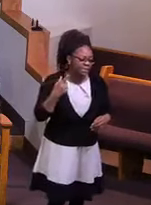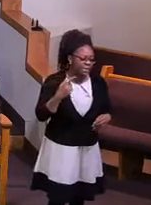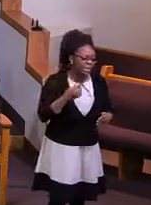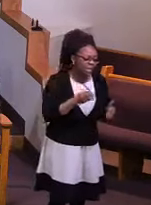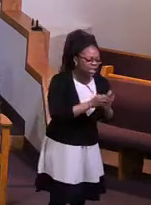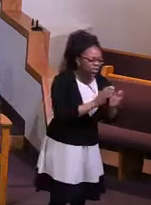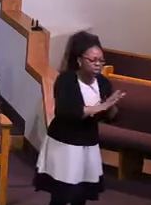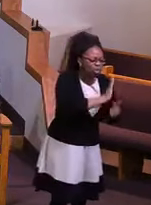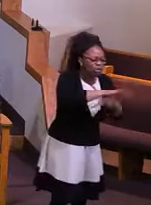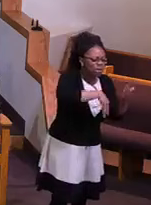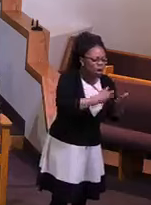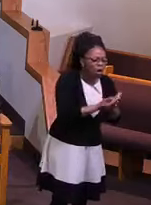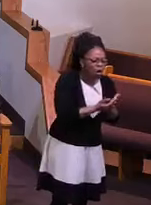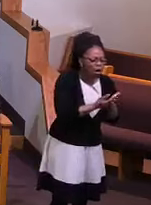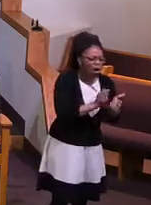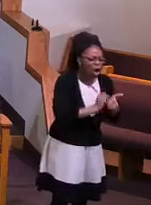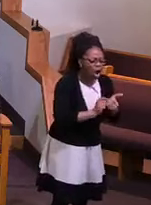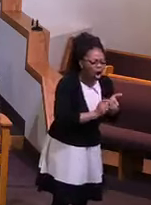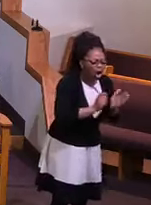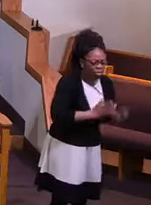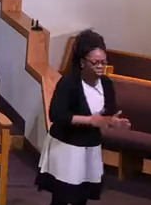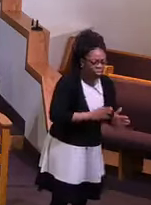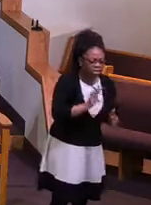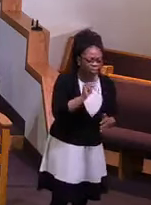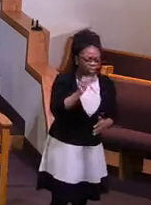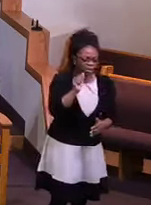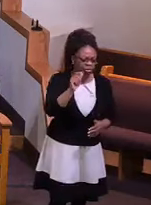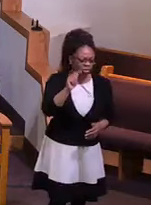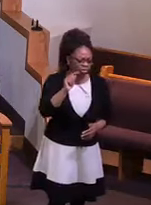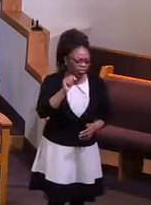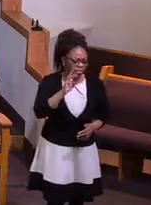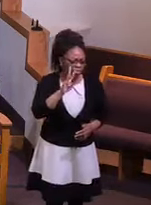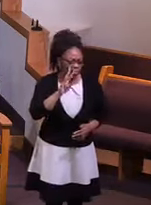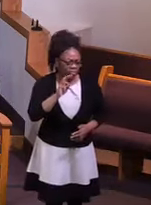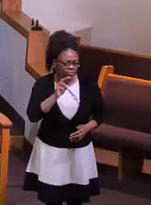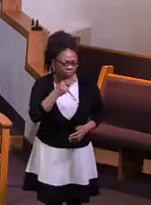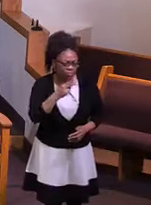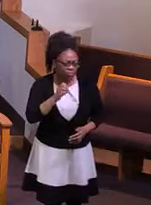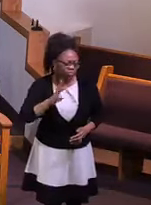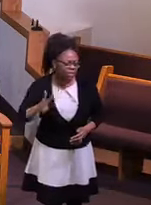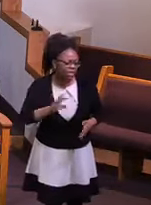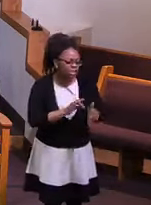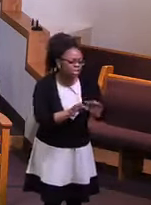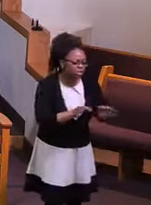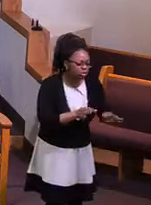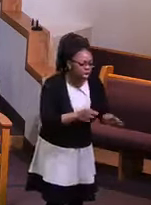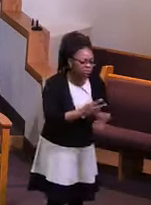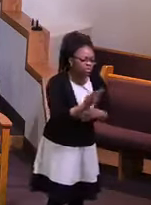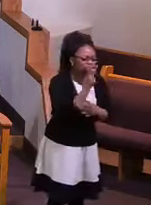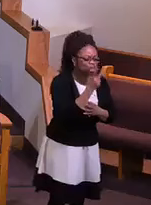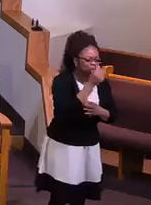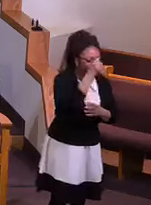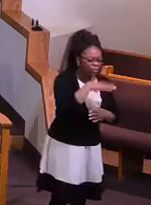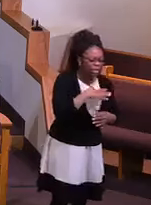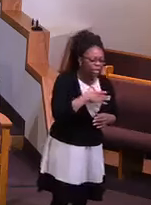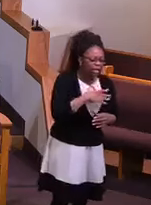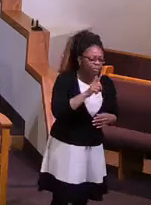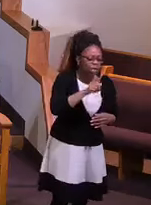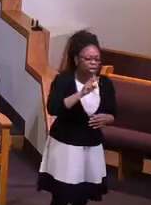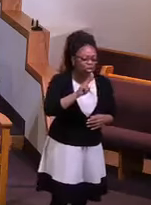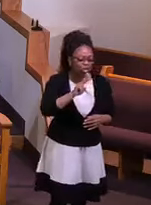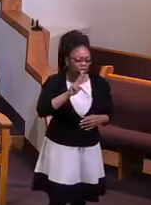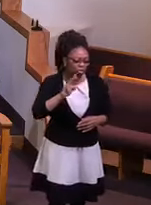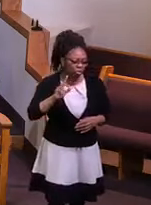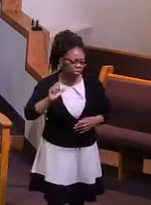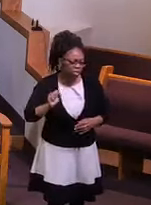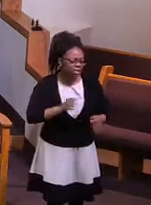three synoptic authors. Matthew describes two men, but Mark and Luke focuses only on one. Is this not